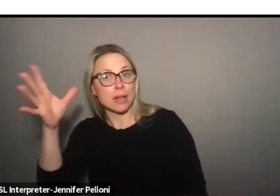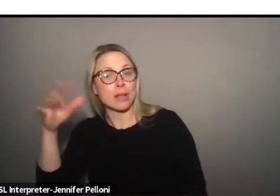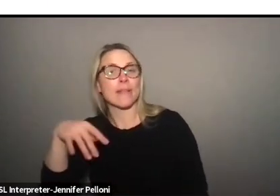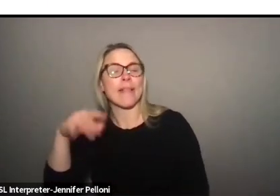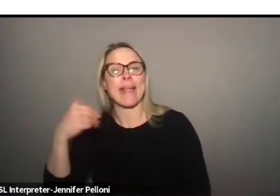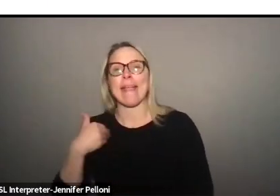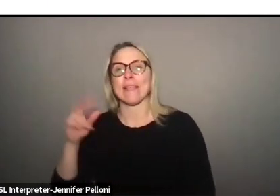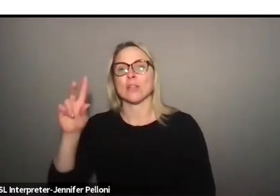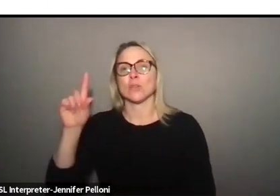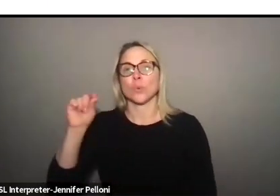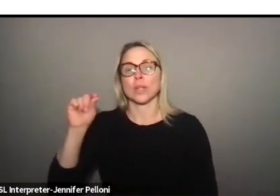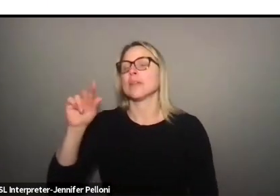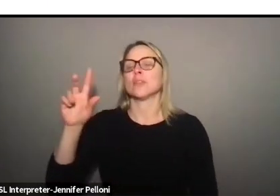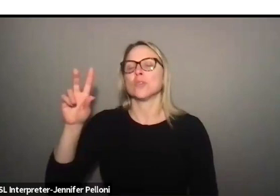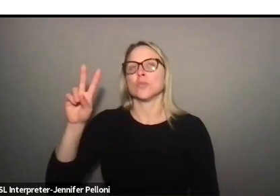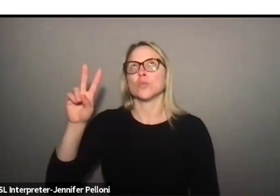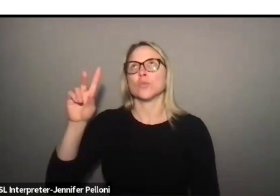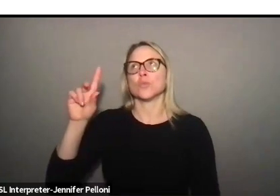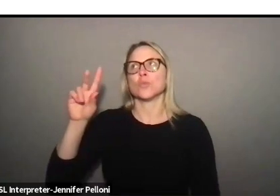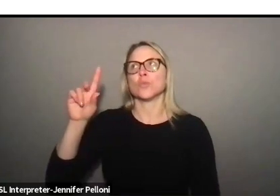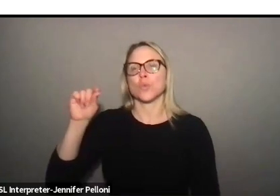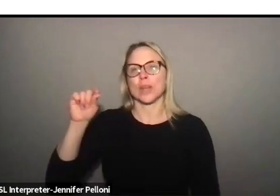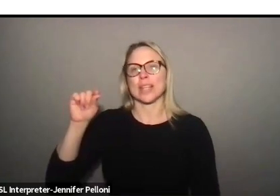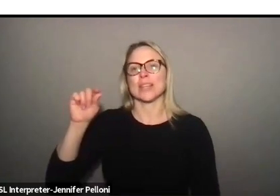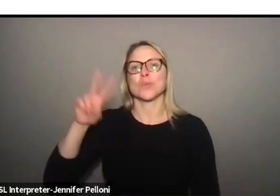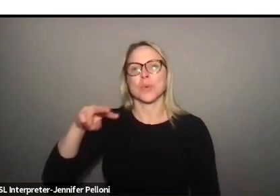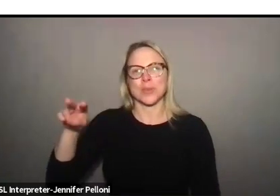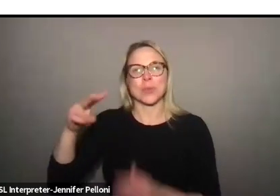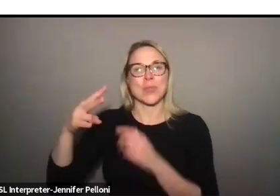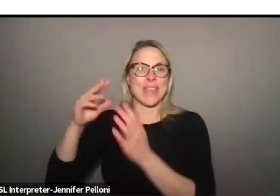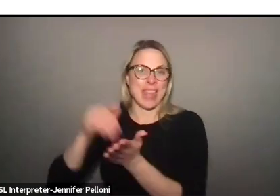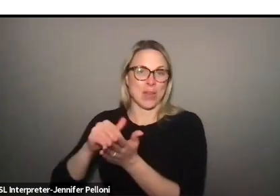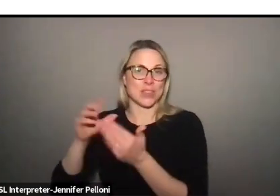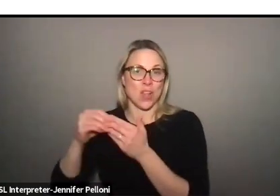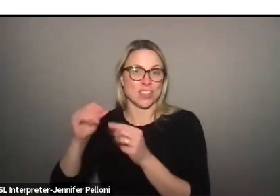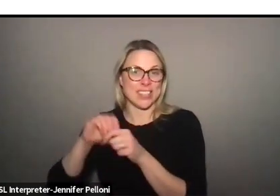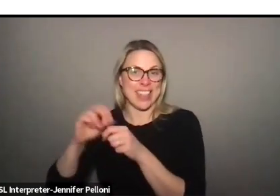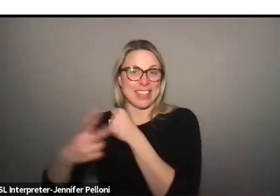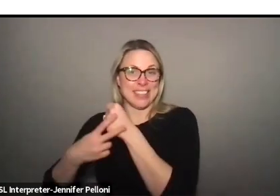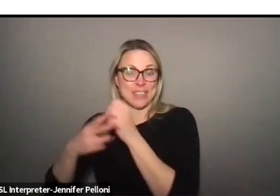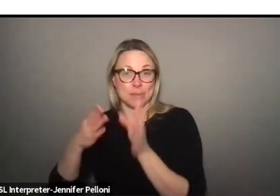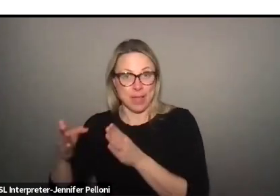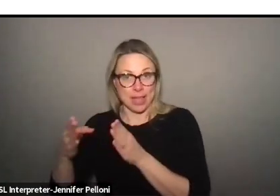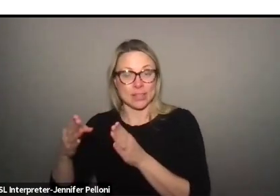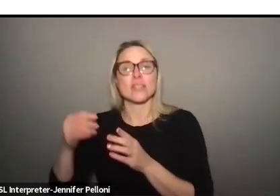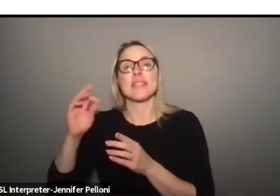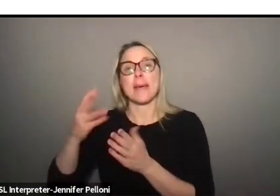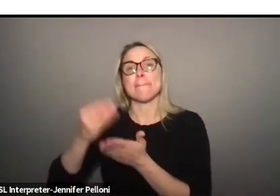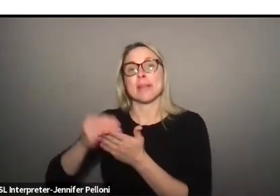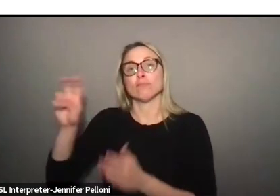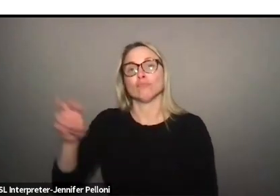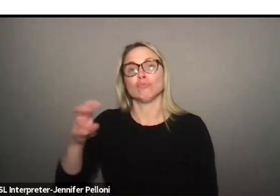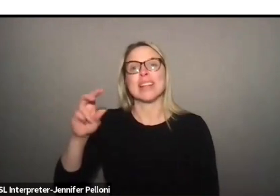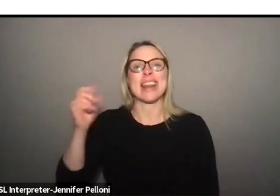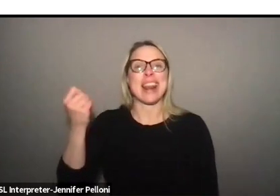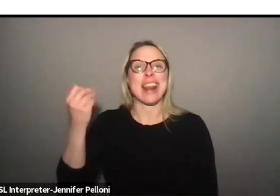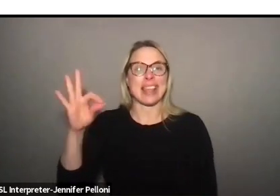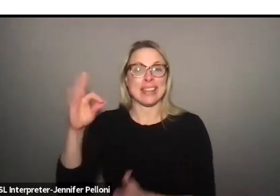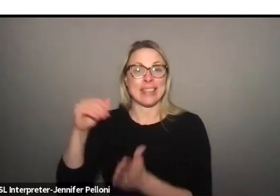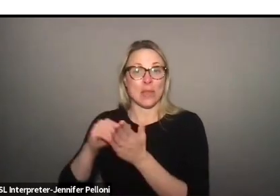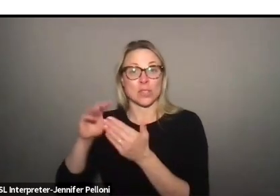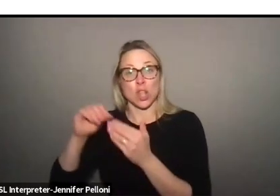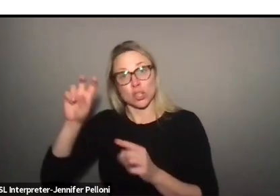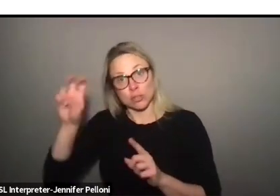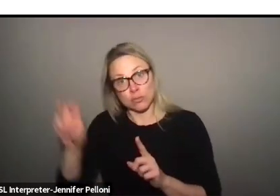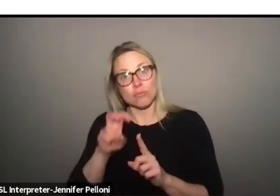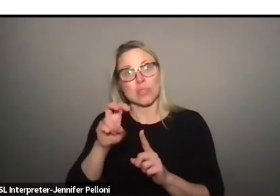has $22,000 in a college savings plan. This year she could roll over up to 19,000,